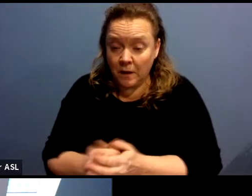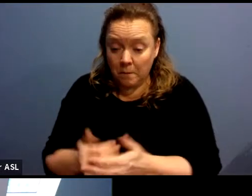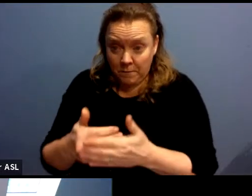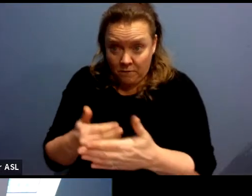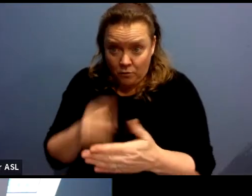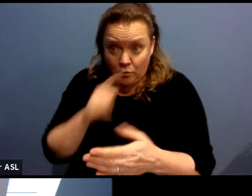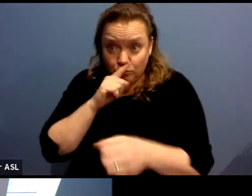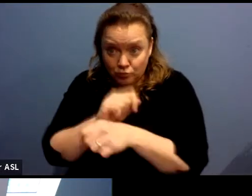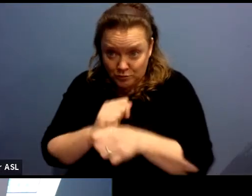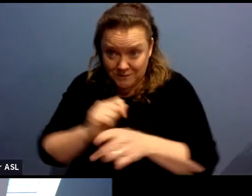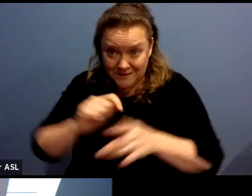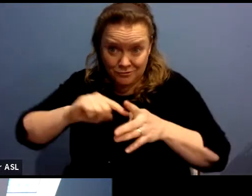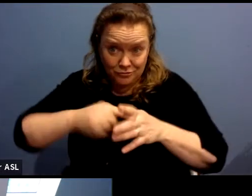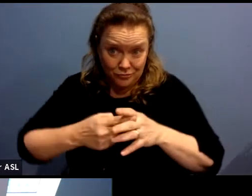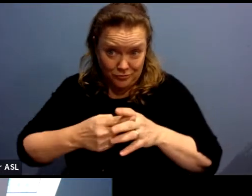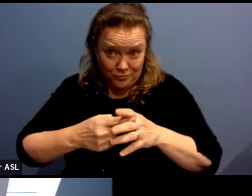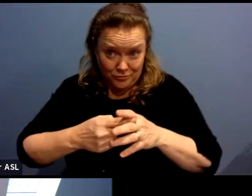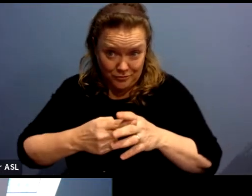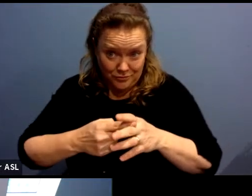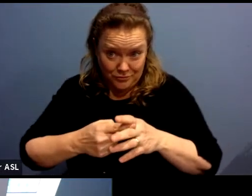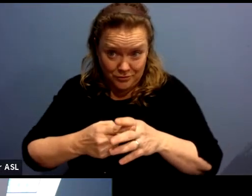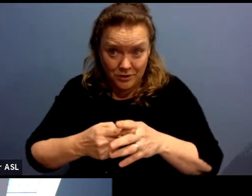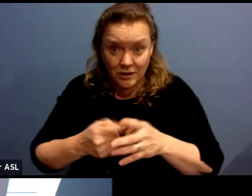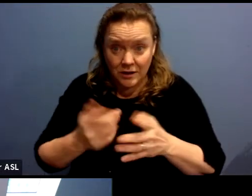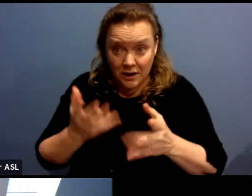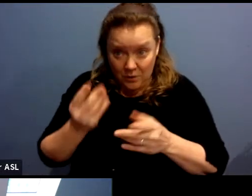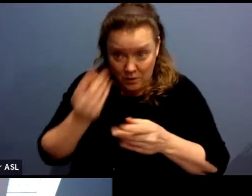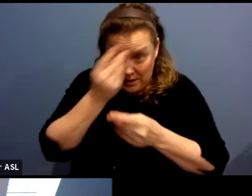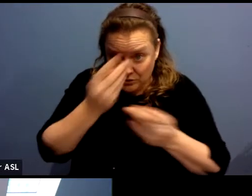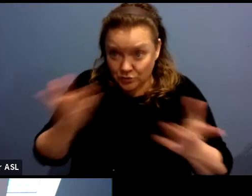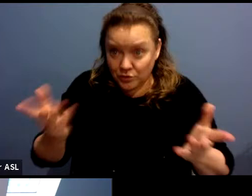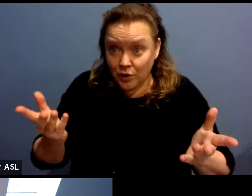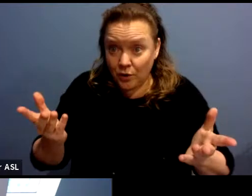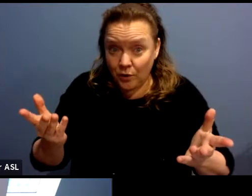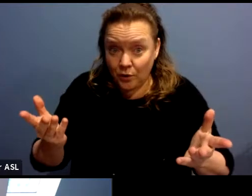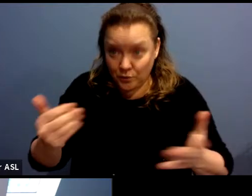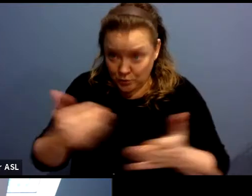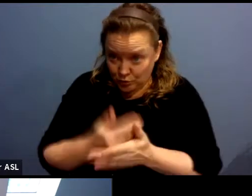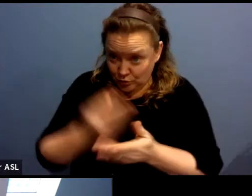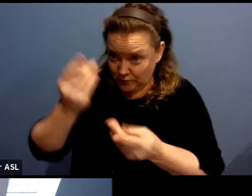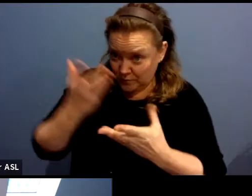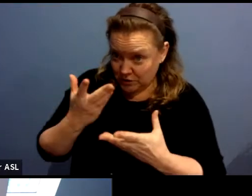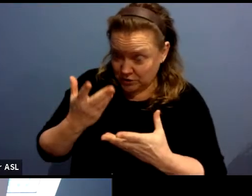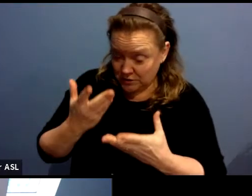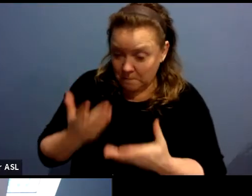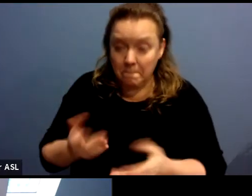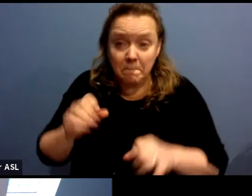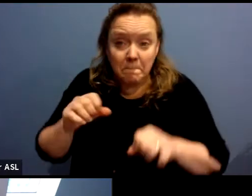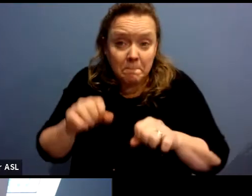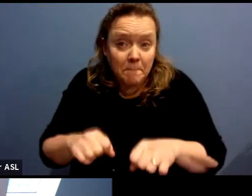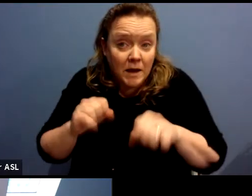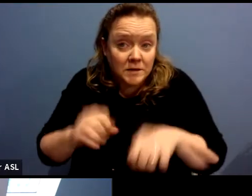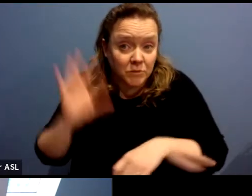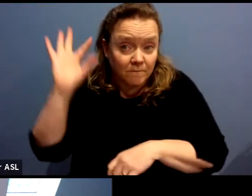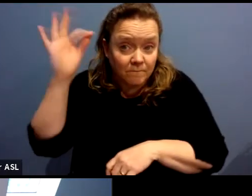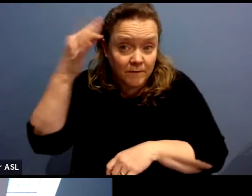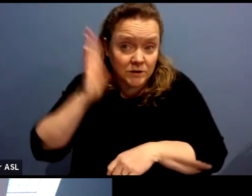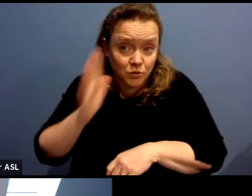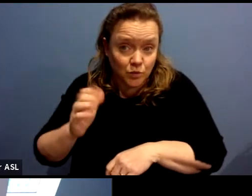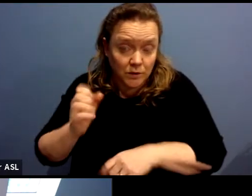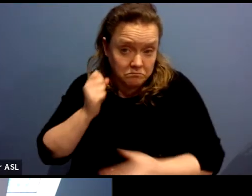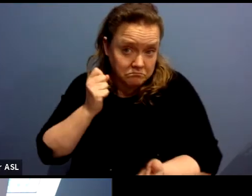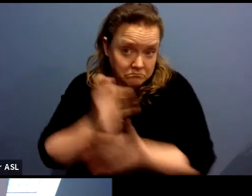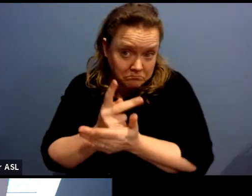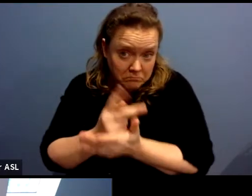tonight's hearing, I want to note that with the expected passage of this week's additional COVID relief funding,